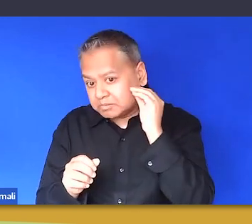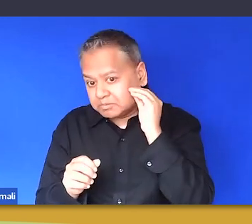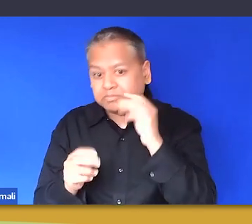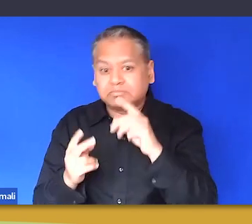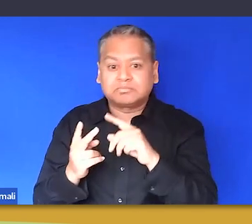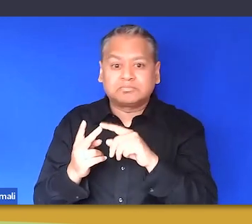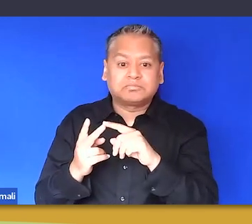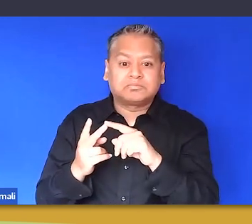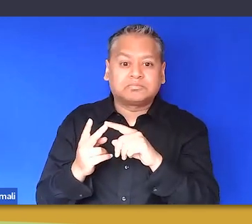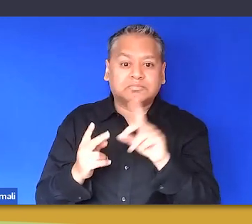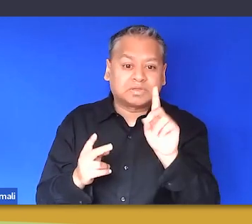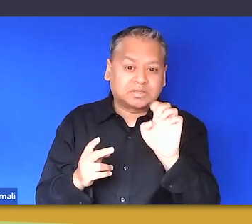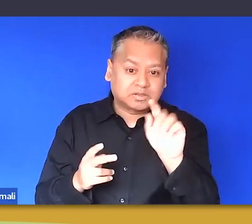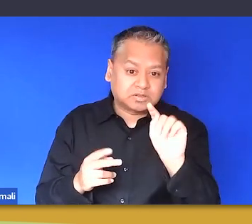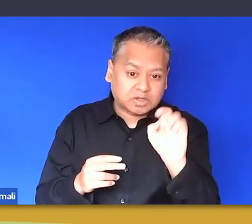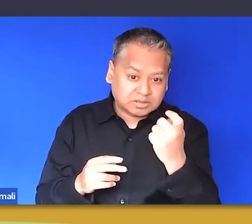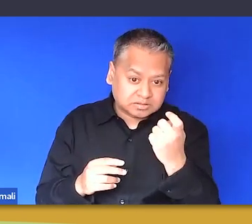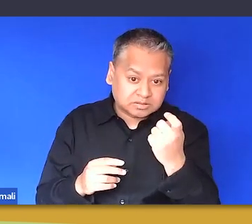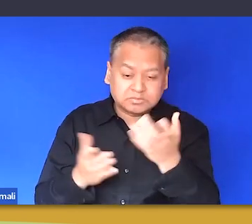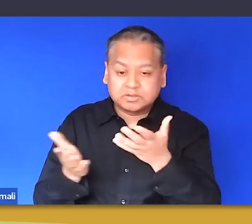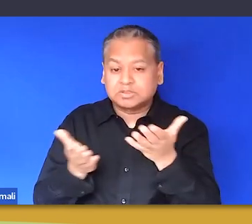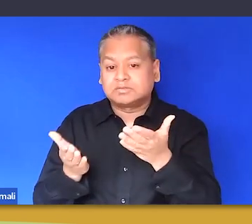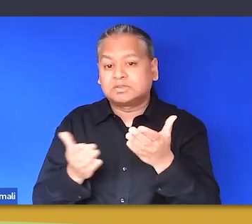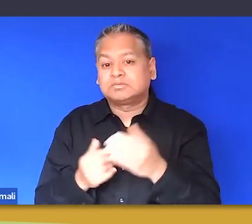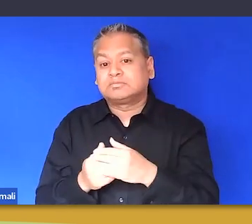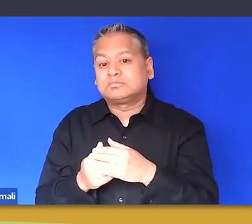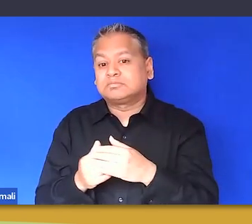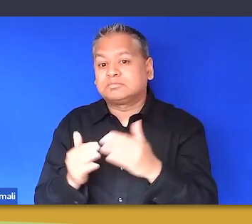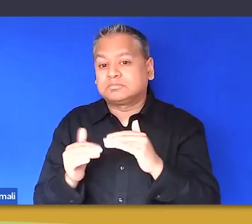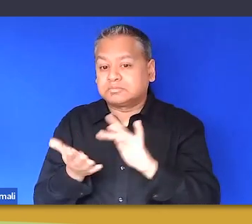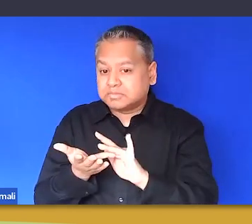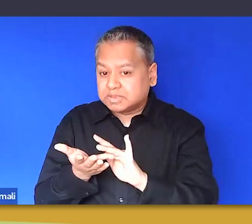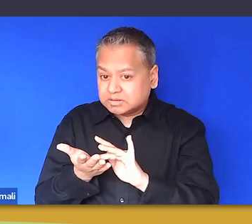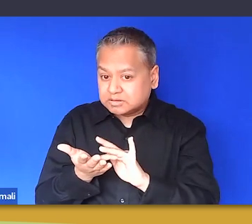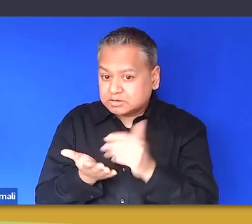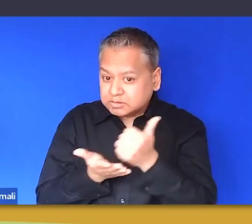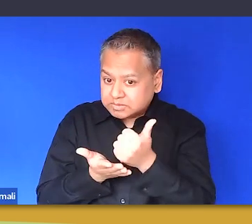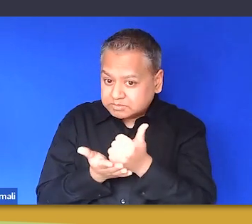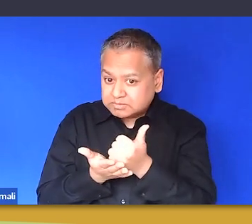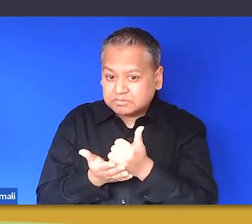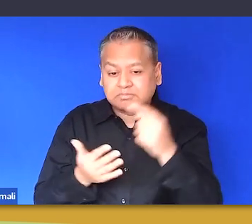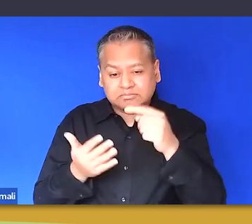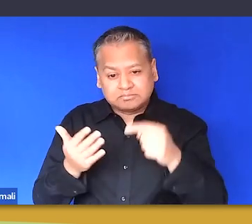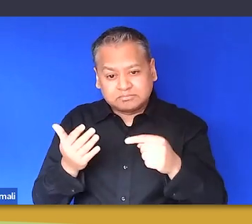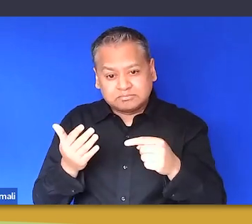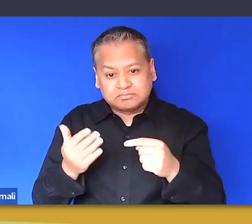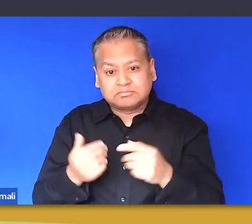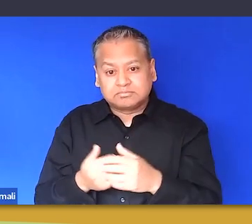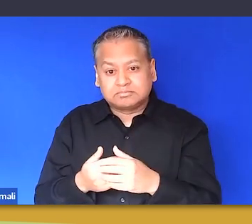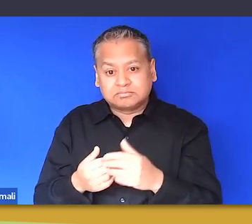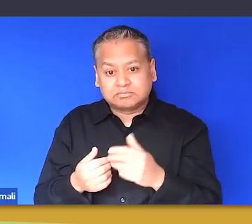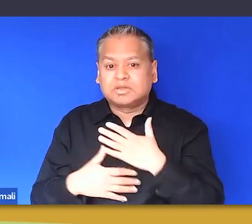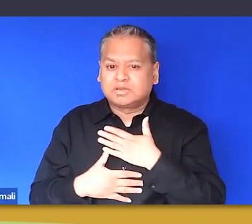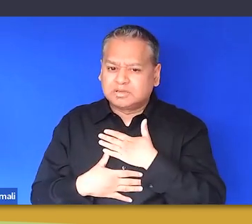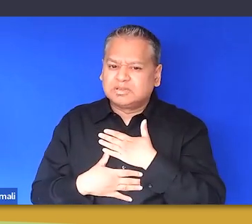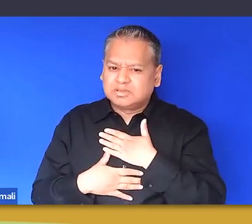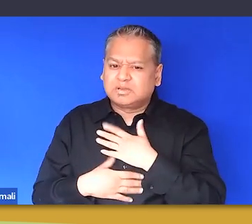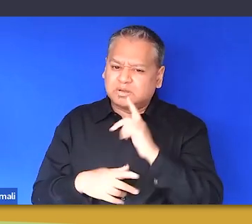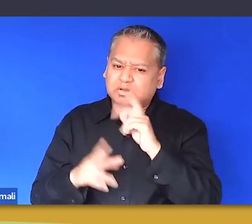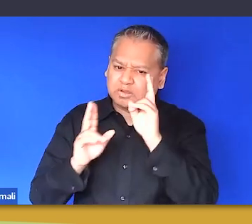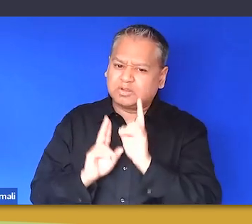for BIPOC and for youth. It's the collaborative efforts of all the teams I have the honor of working with